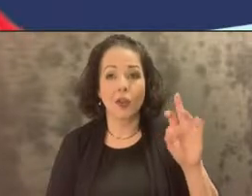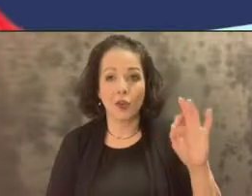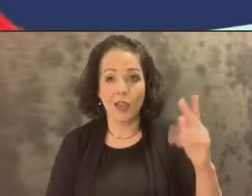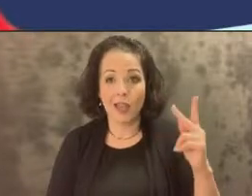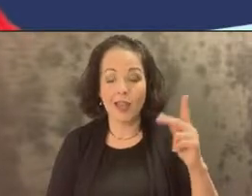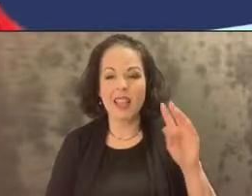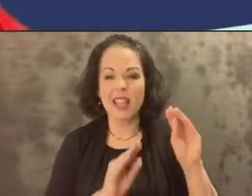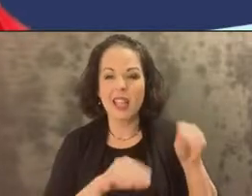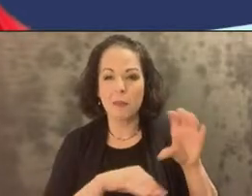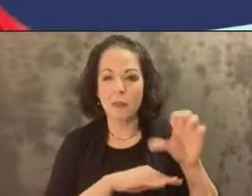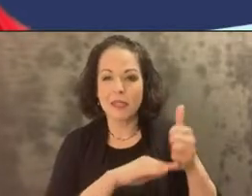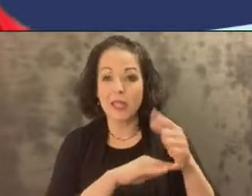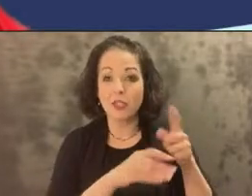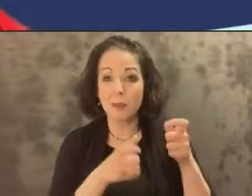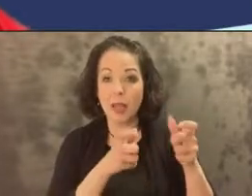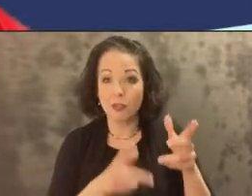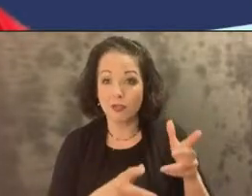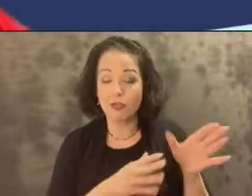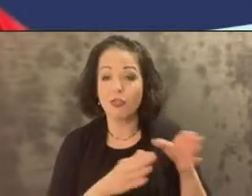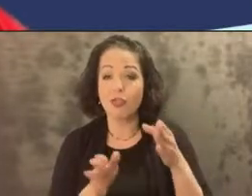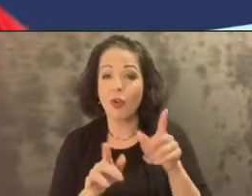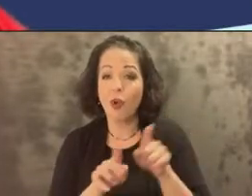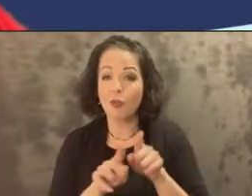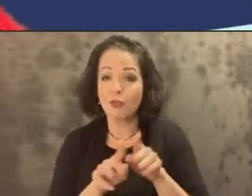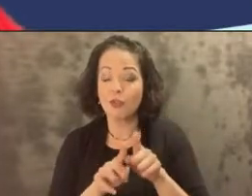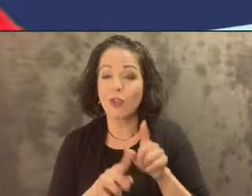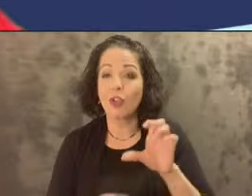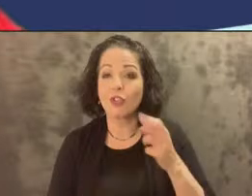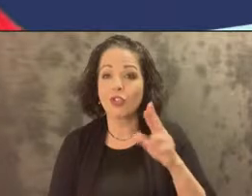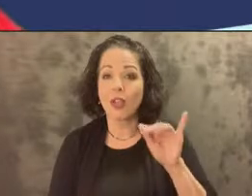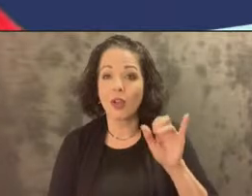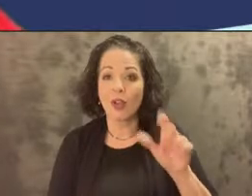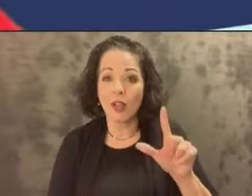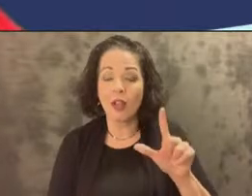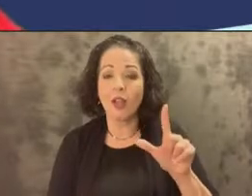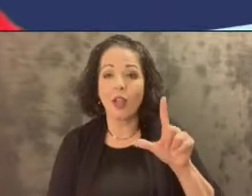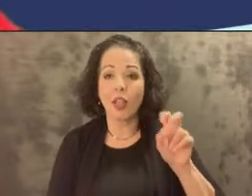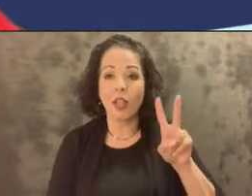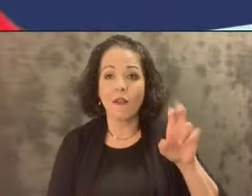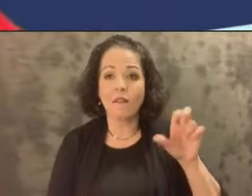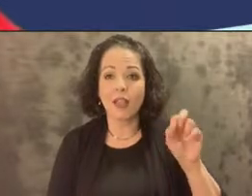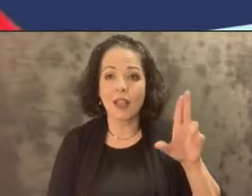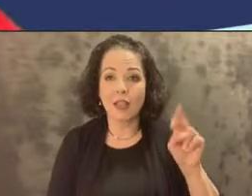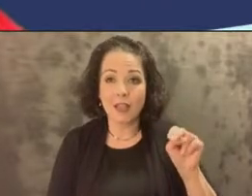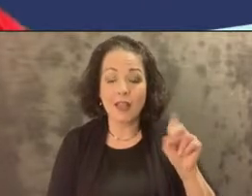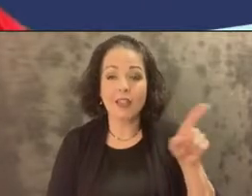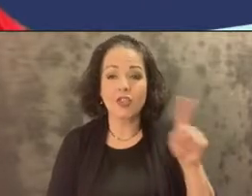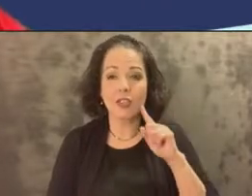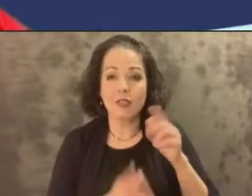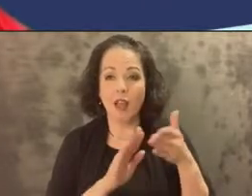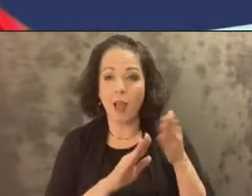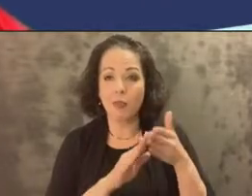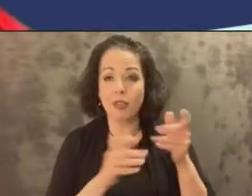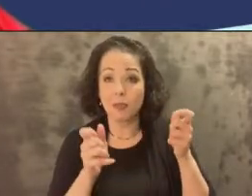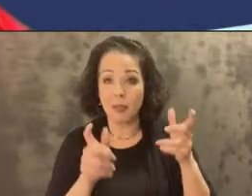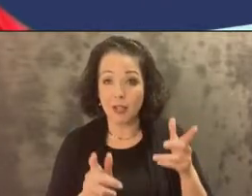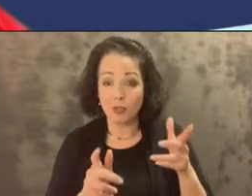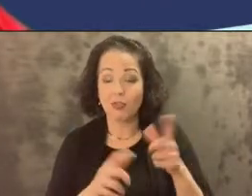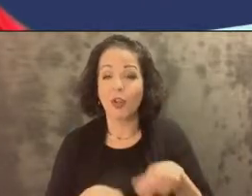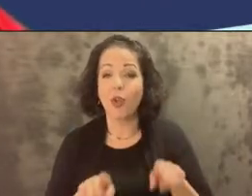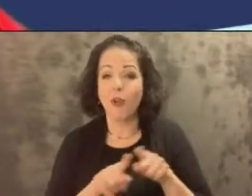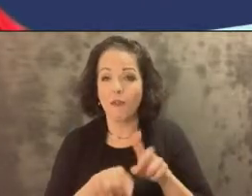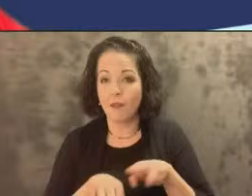implementation manager, as well as Cheryl Levine, who is operations manager, and of course,